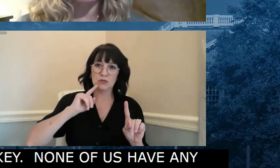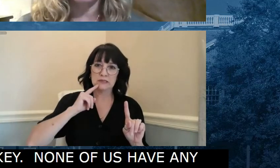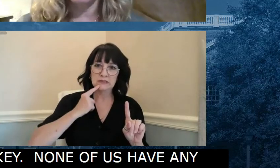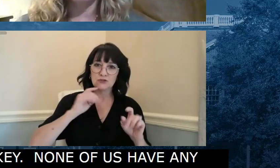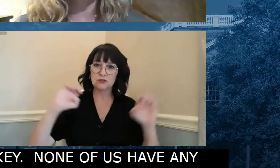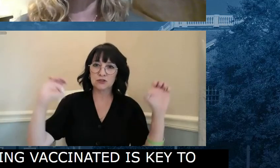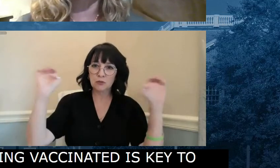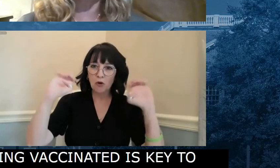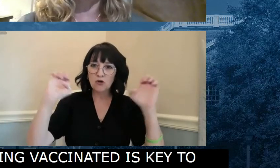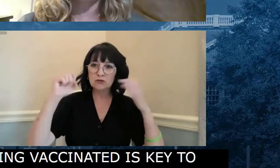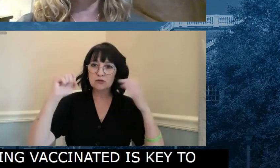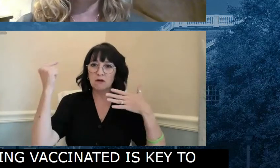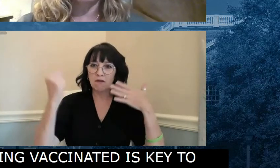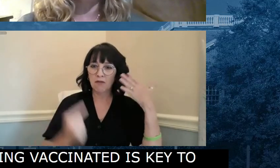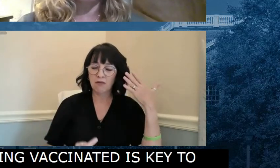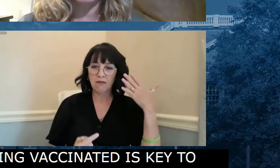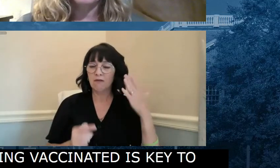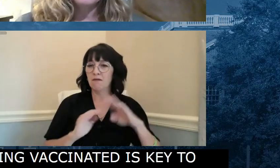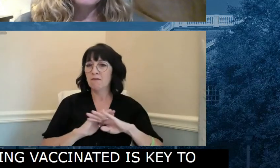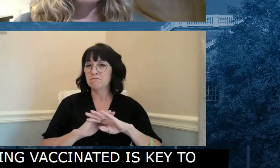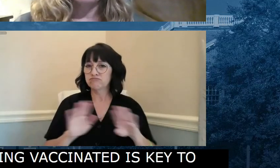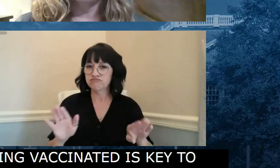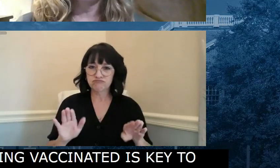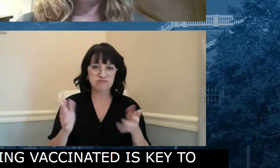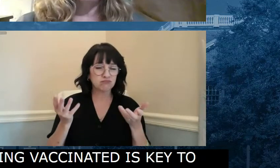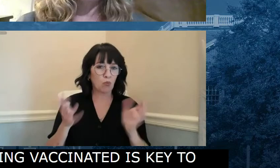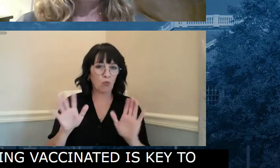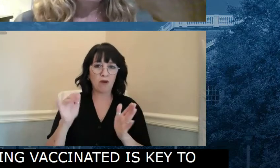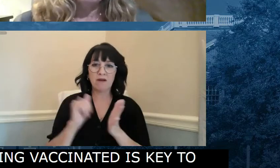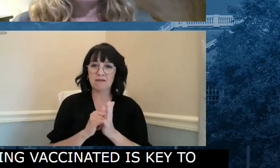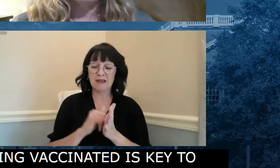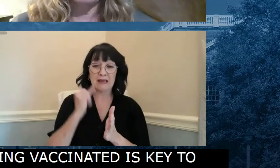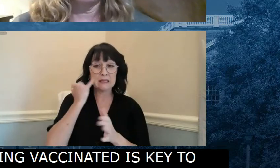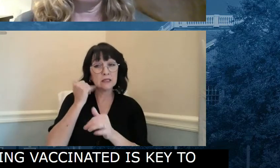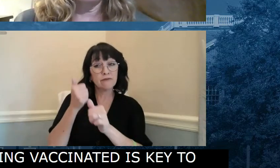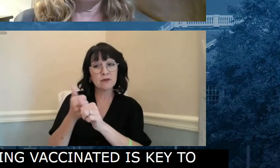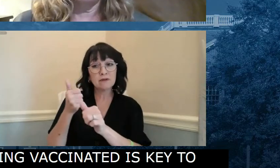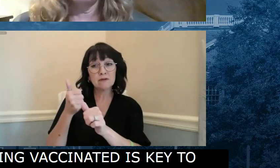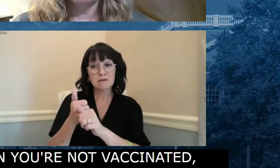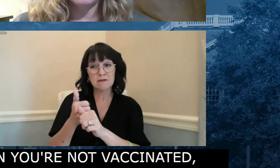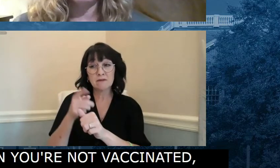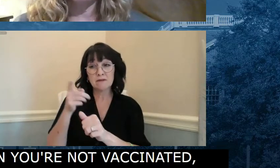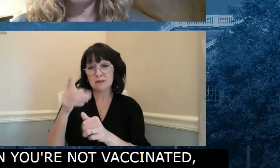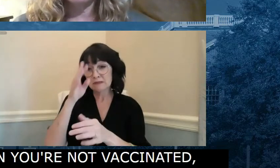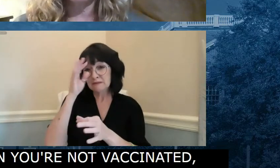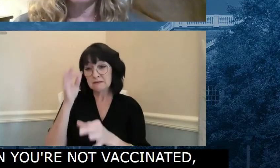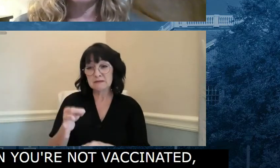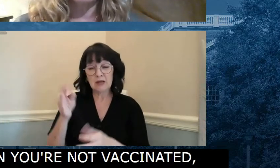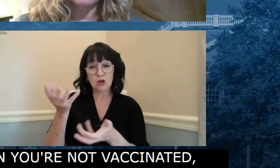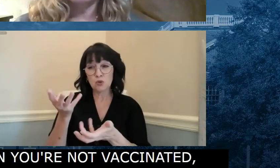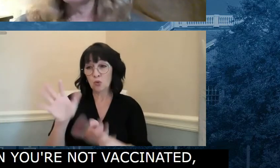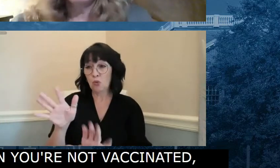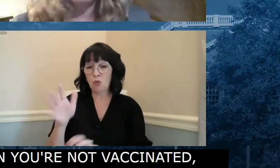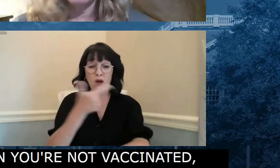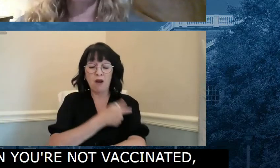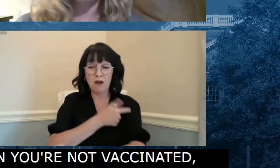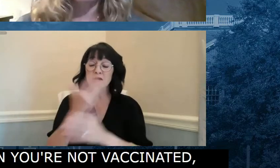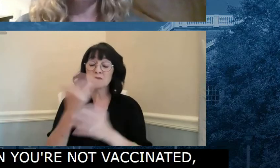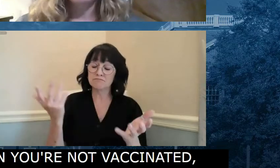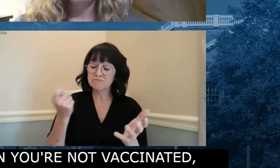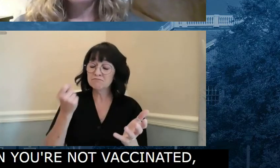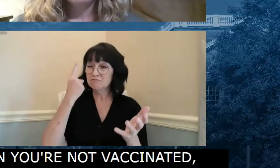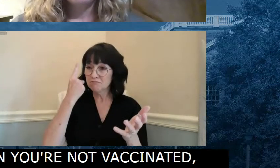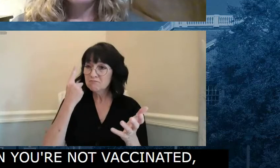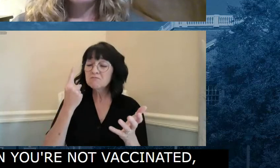vaccinated, you're not eligible, or you've chosen not to be, then we know what works, right? Wearing a mask and social distancing, it